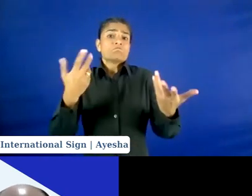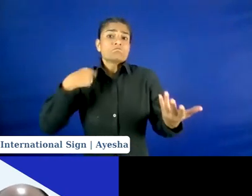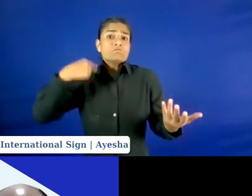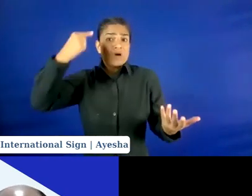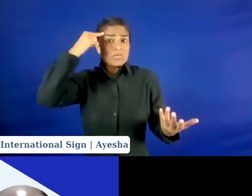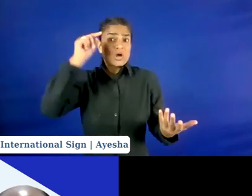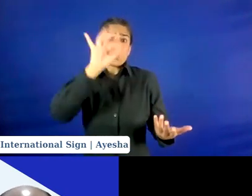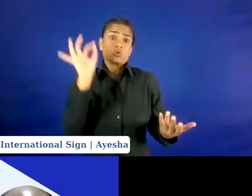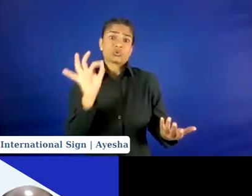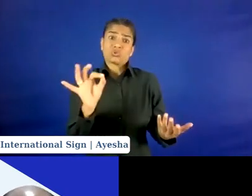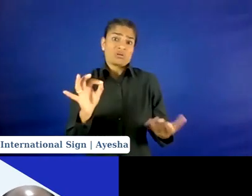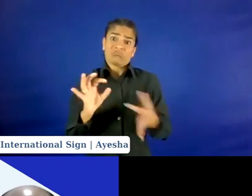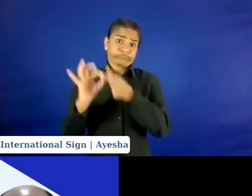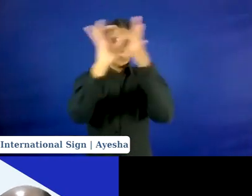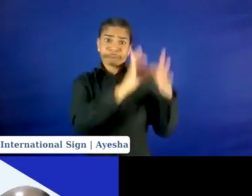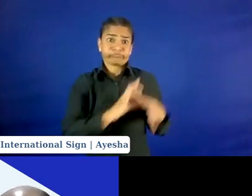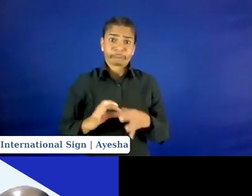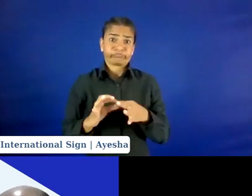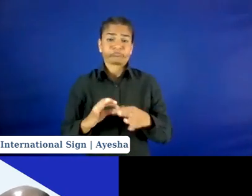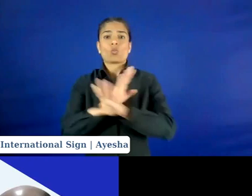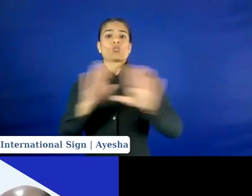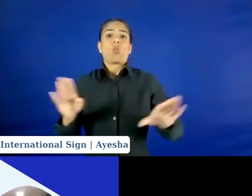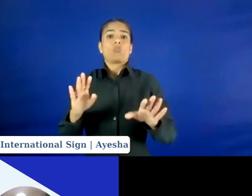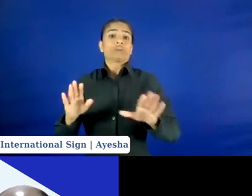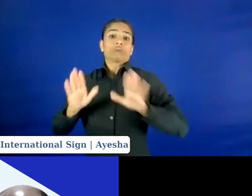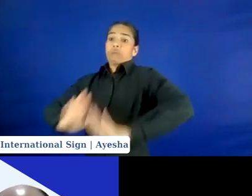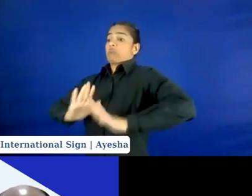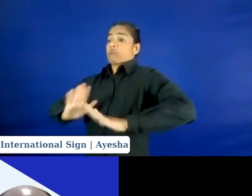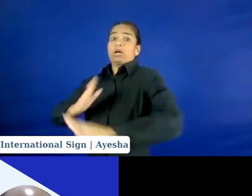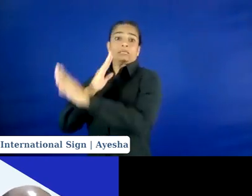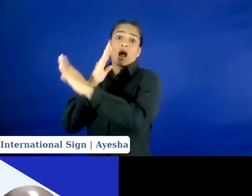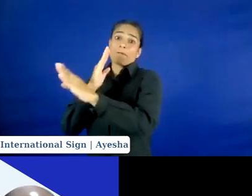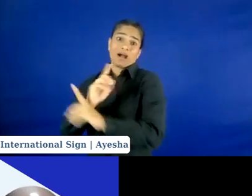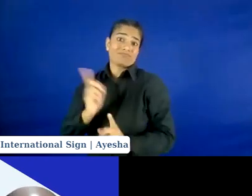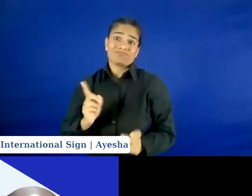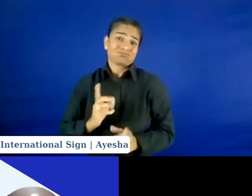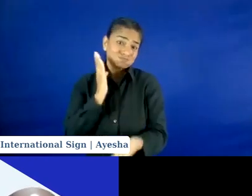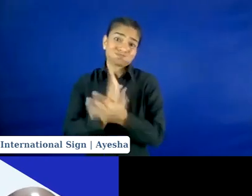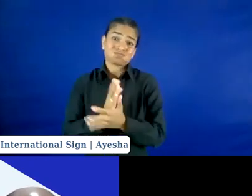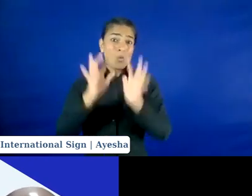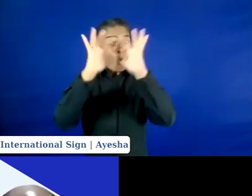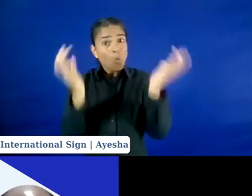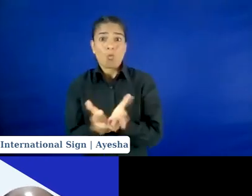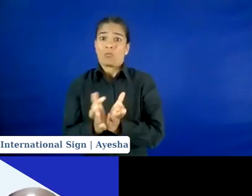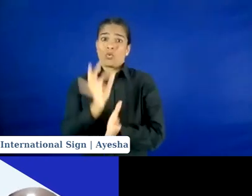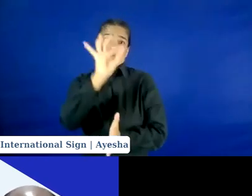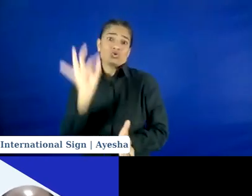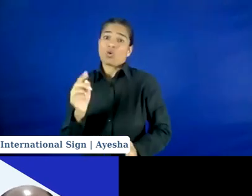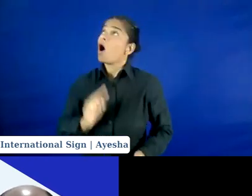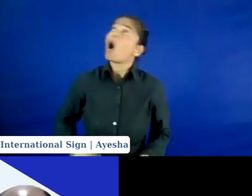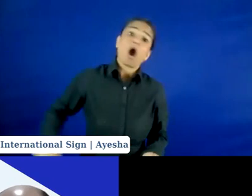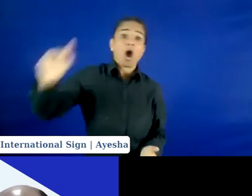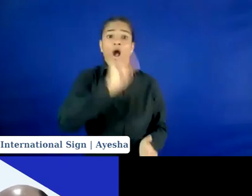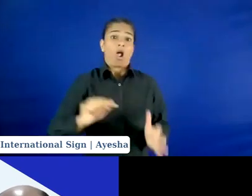just really just Zambia, but it's actually a question globally, where the global environment has